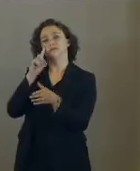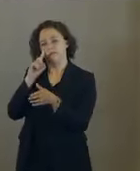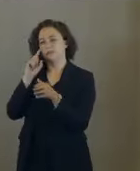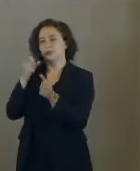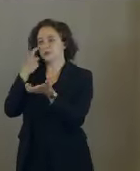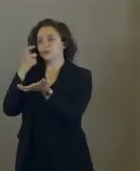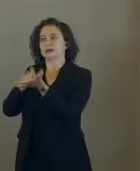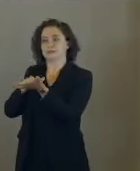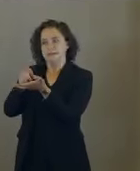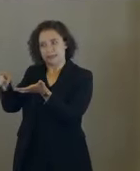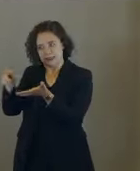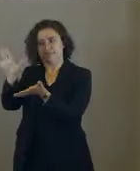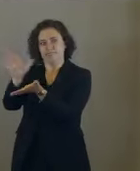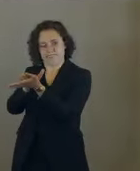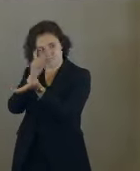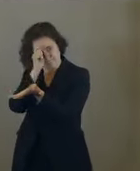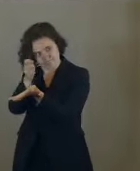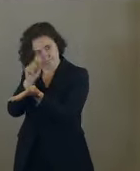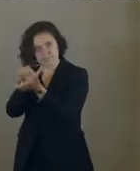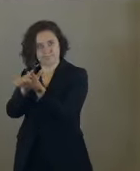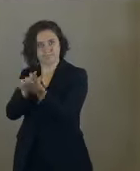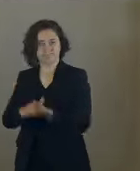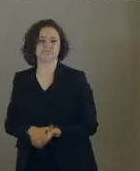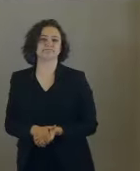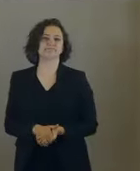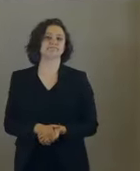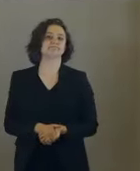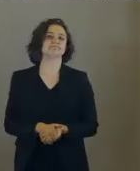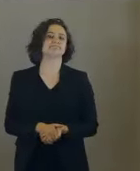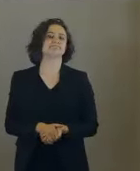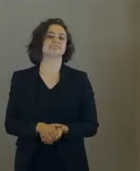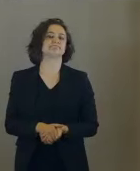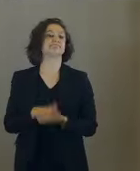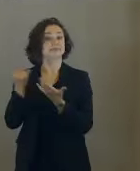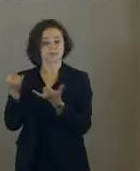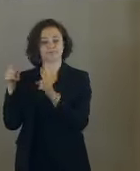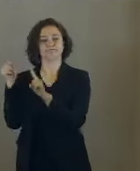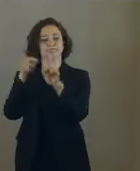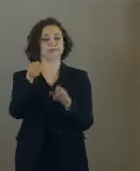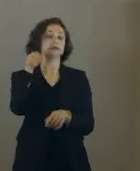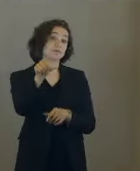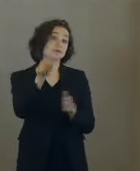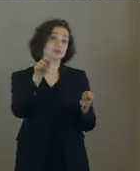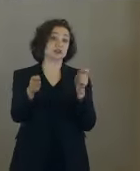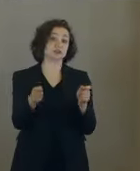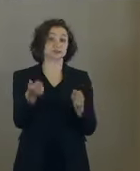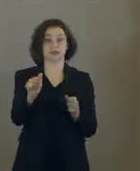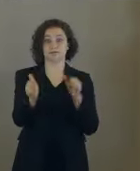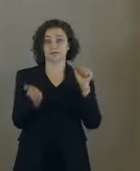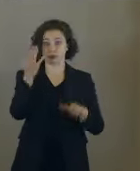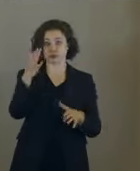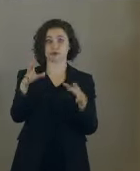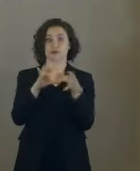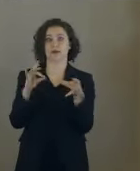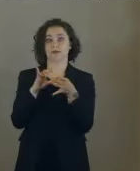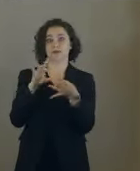him in other ways. So that being said, we're back to a matter of compensation adjustments for the executive director. Are there any motions or